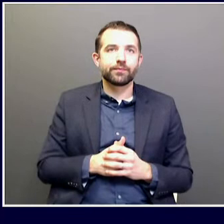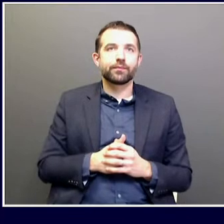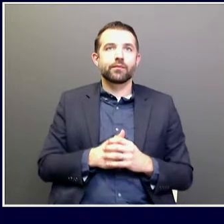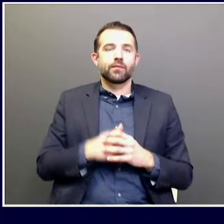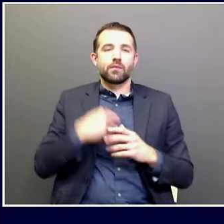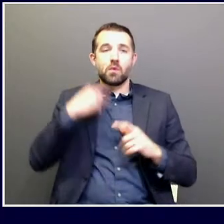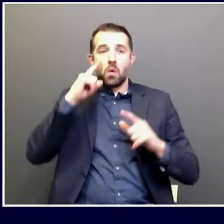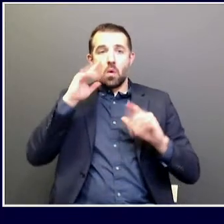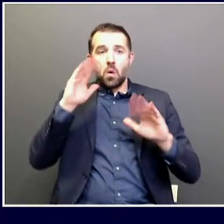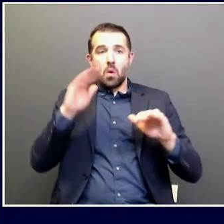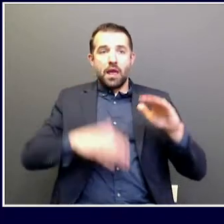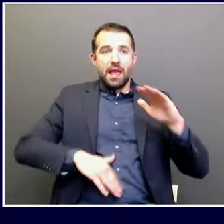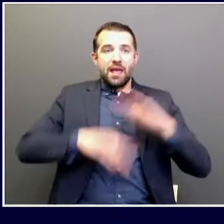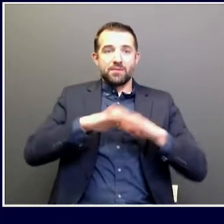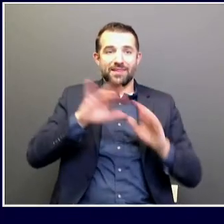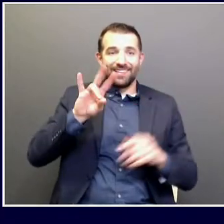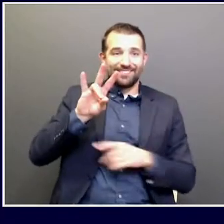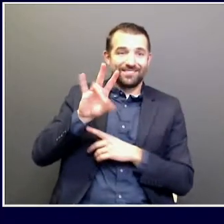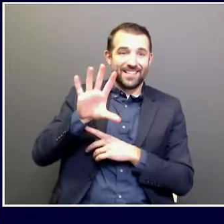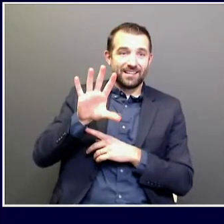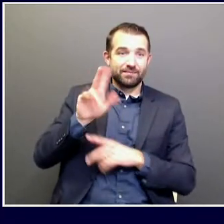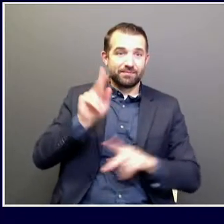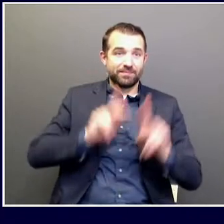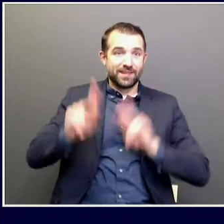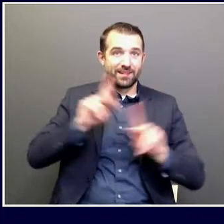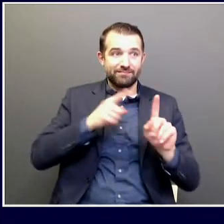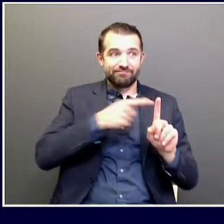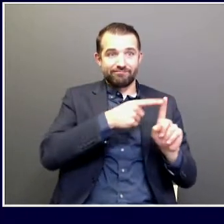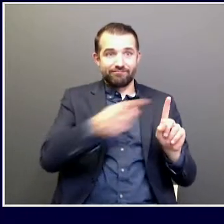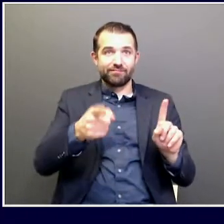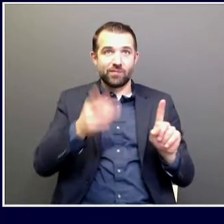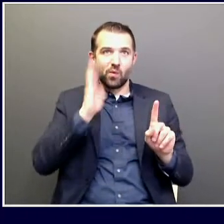75 people that we could deploy as soon as next week.